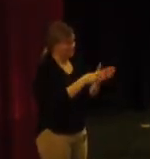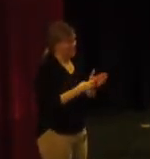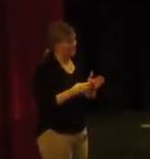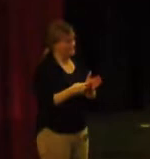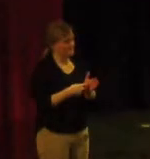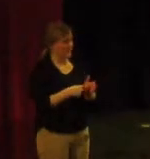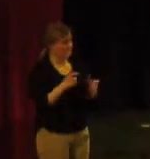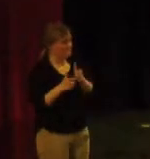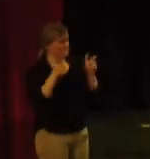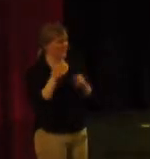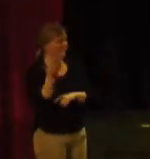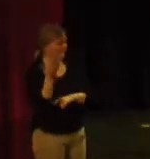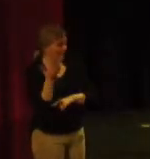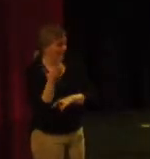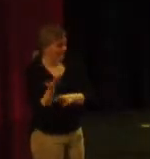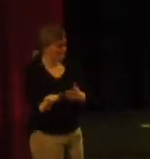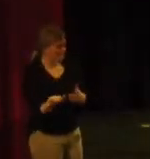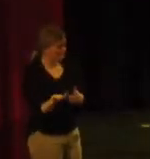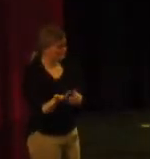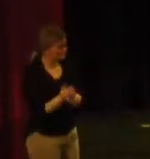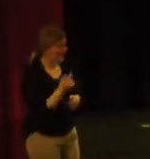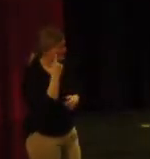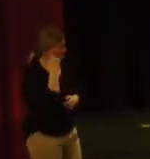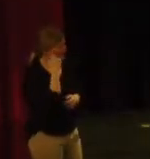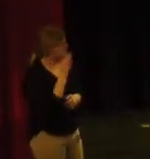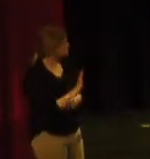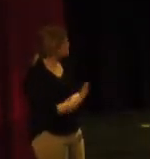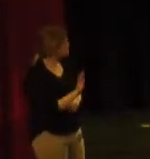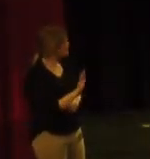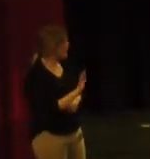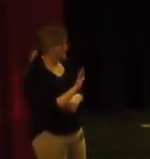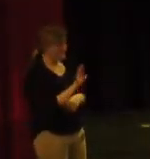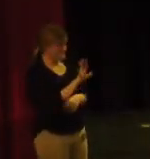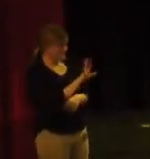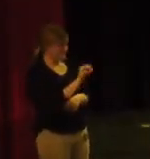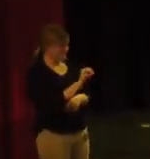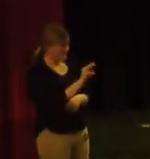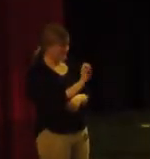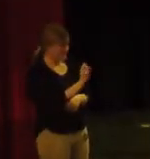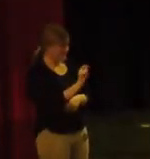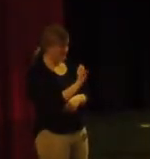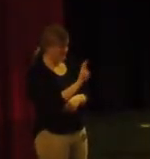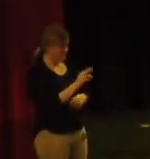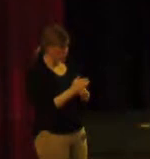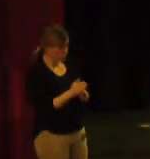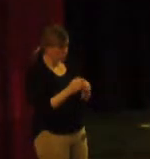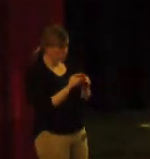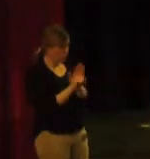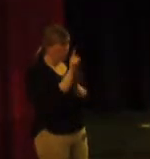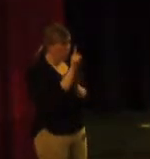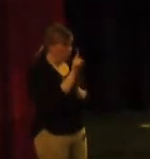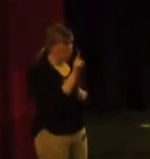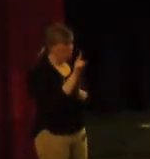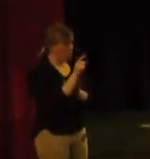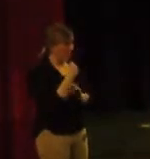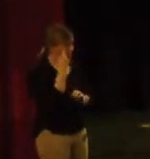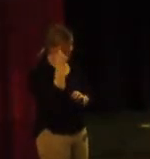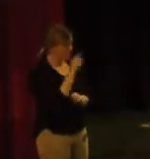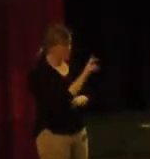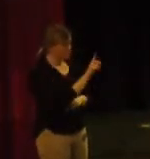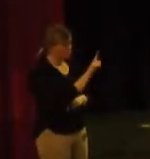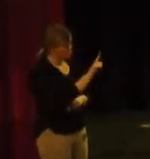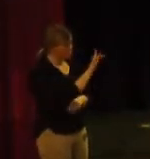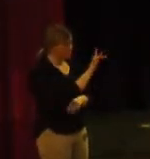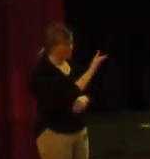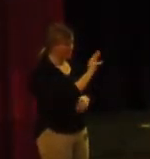it is a big flag. It's about 50, I think this thing's about 50 meters tall, the flag post, and the flag itself is about 25 meters wide and